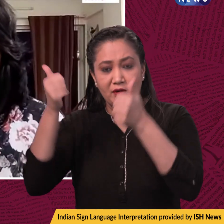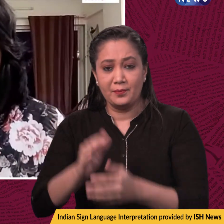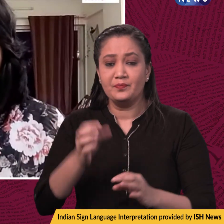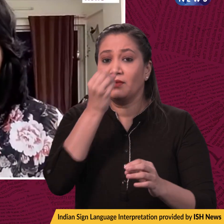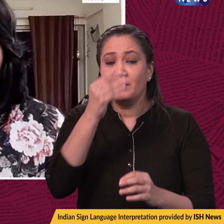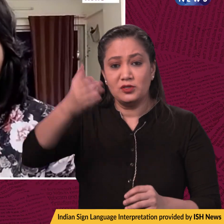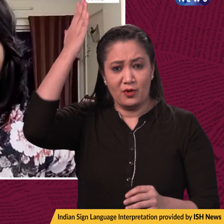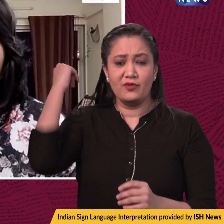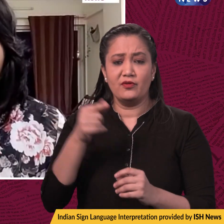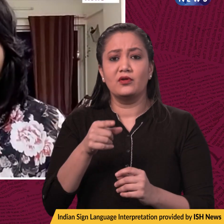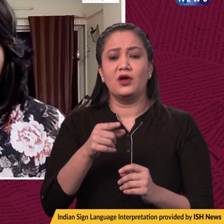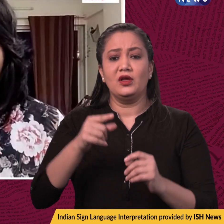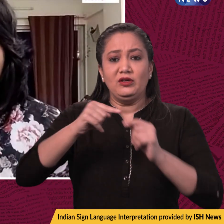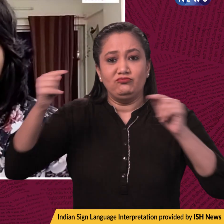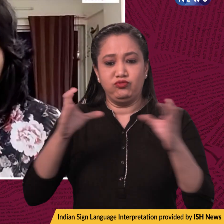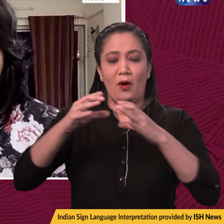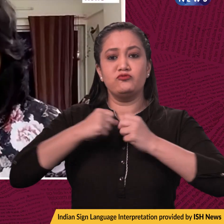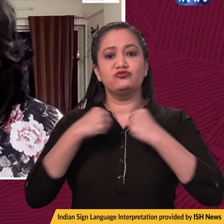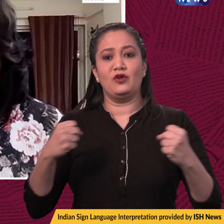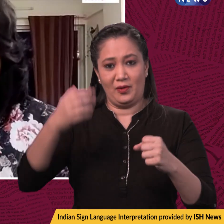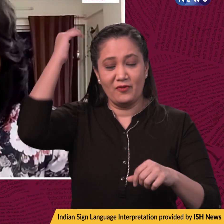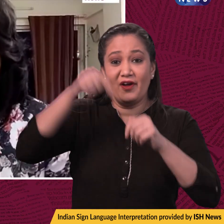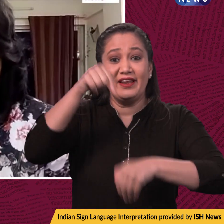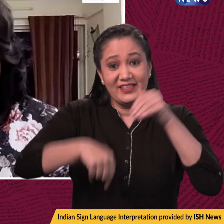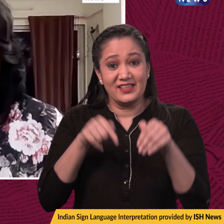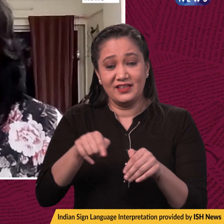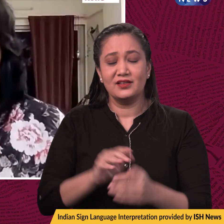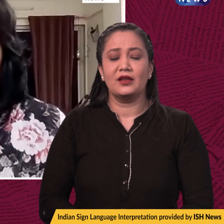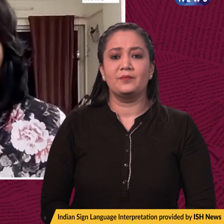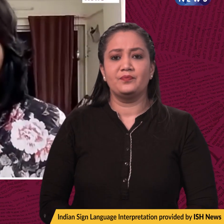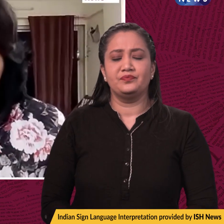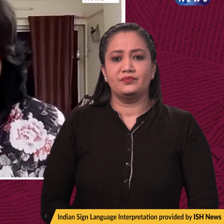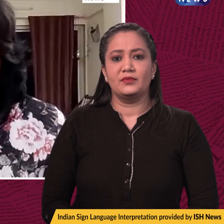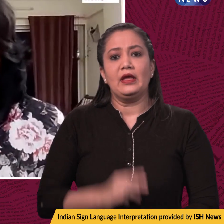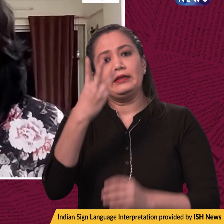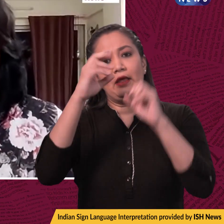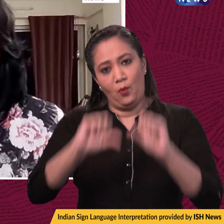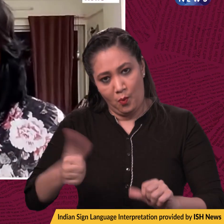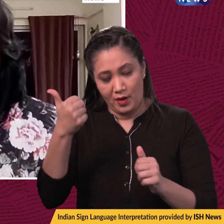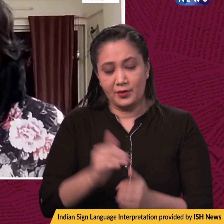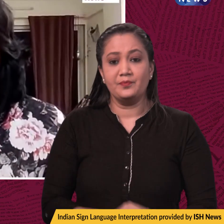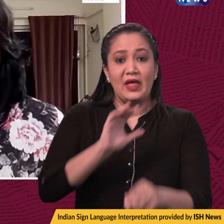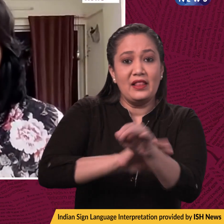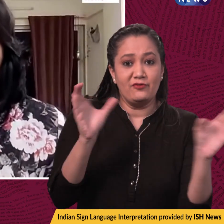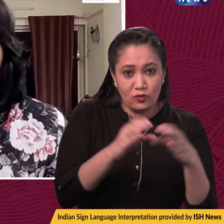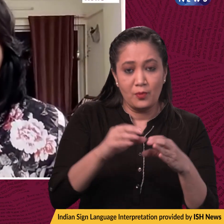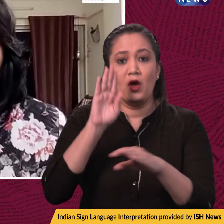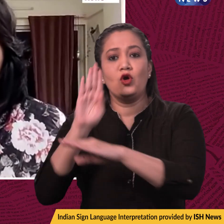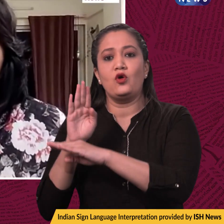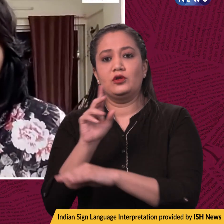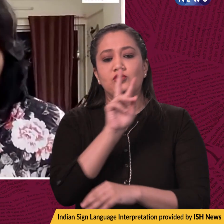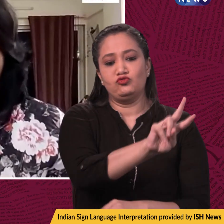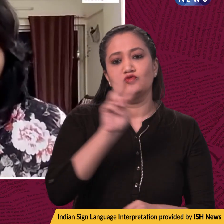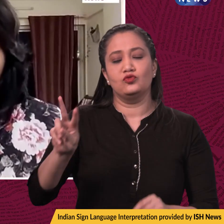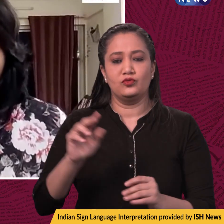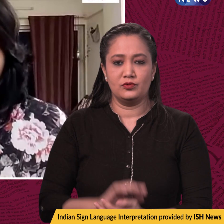BJP, which had emerged as the main opposition party in the assembly polls earlier this year, won 3 seats, while the Left Front and Congress